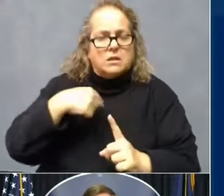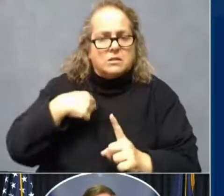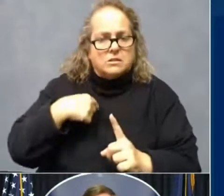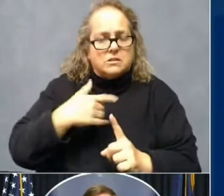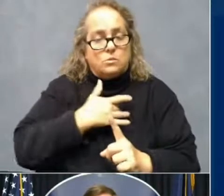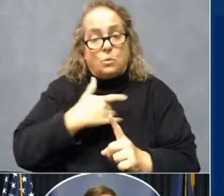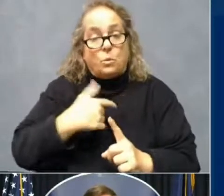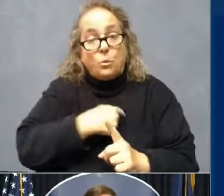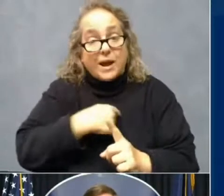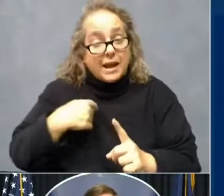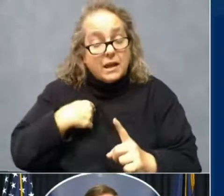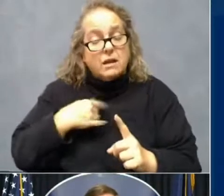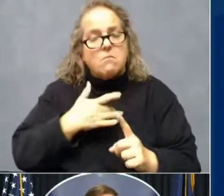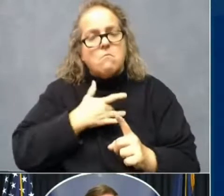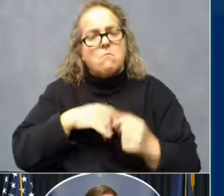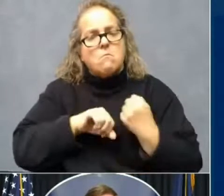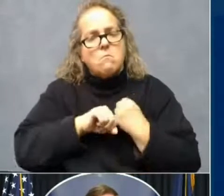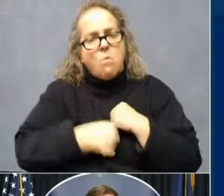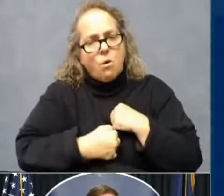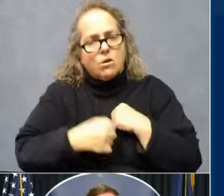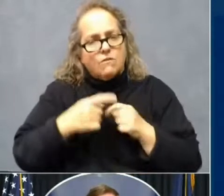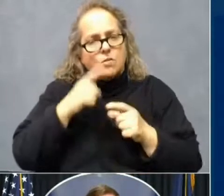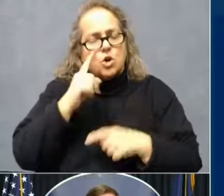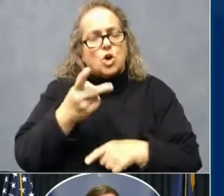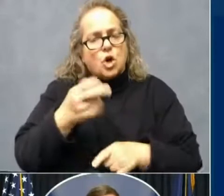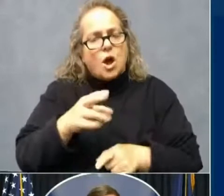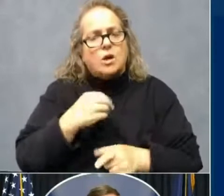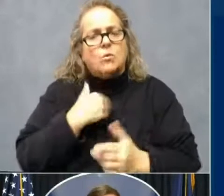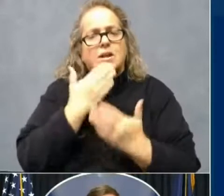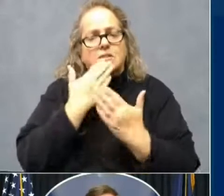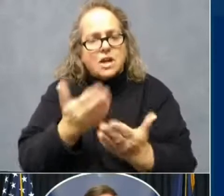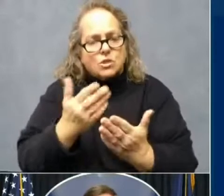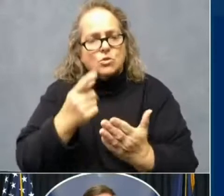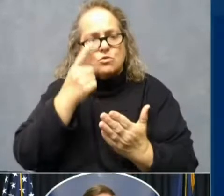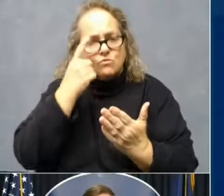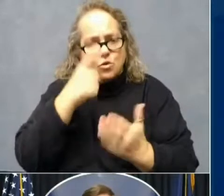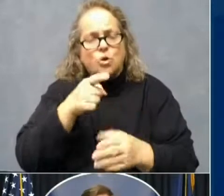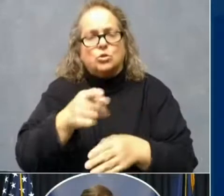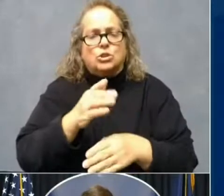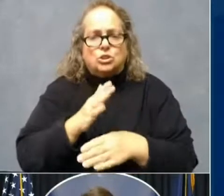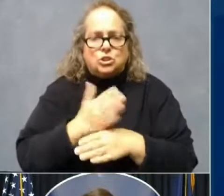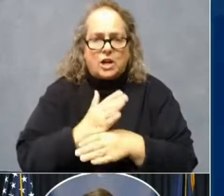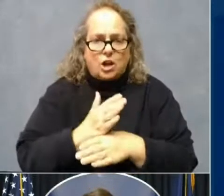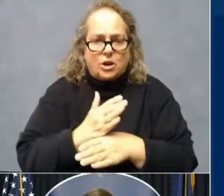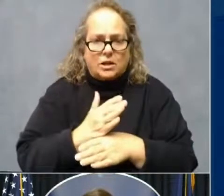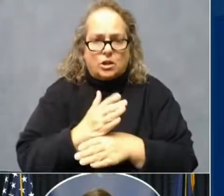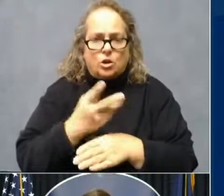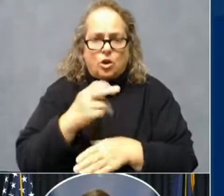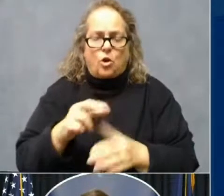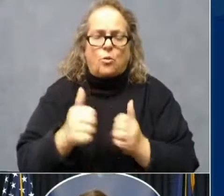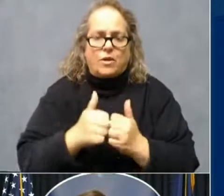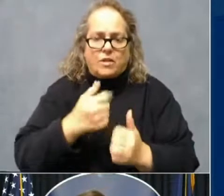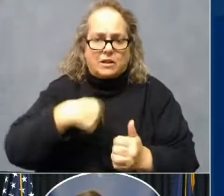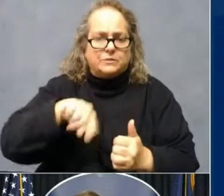bit of her with the rest of us in the Commonwealth. And we pledge that we will do better.